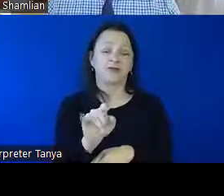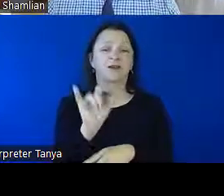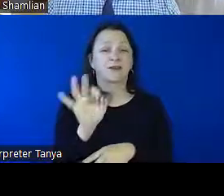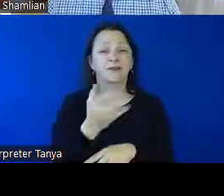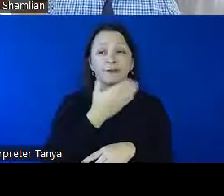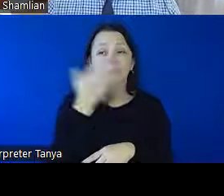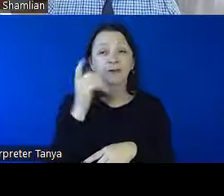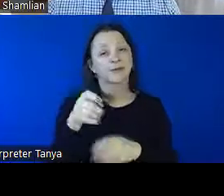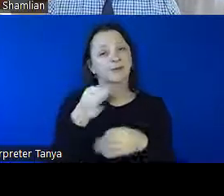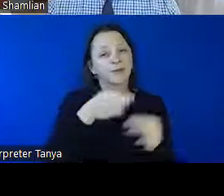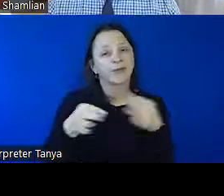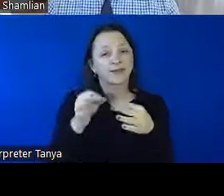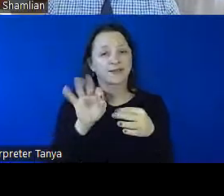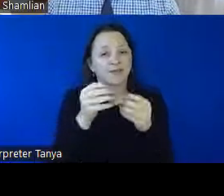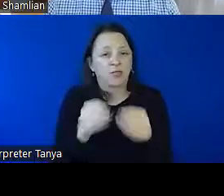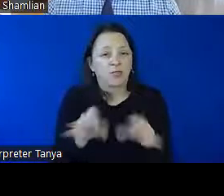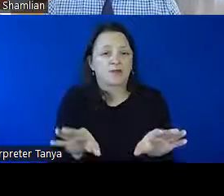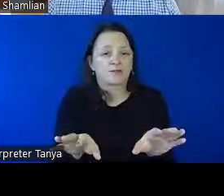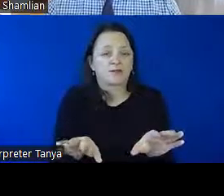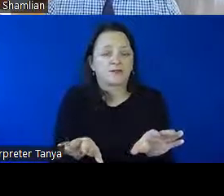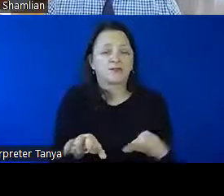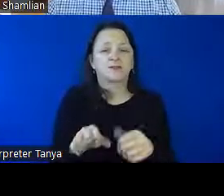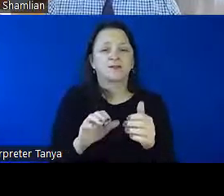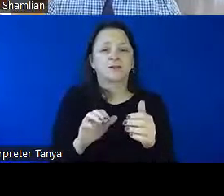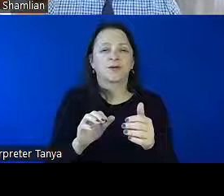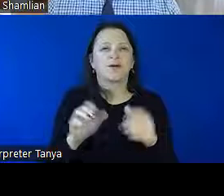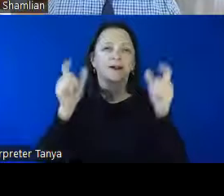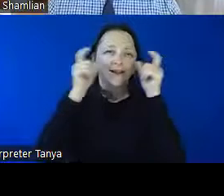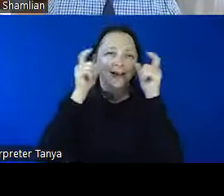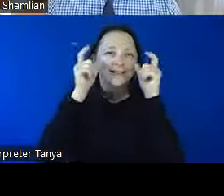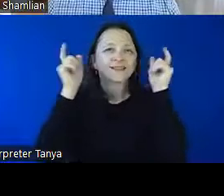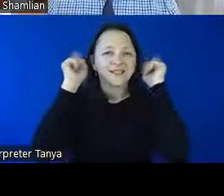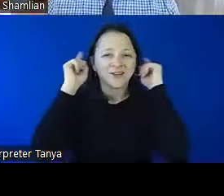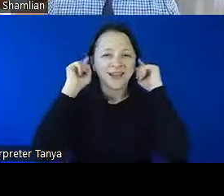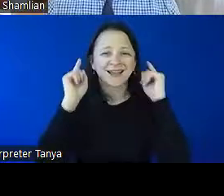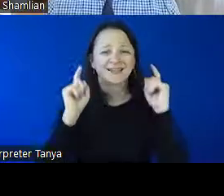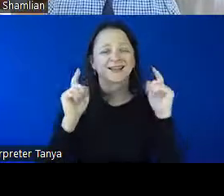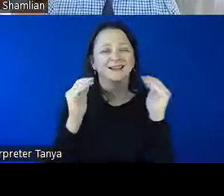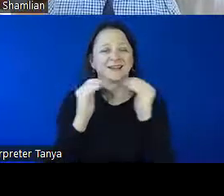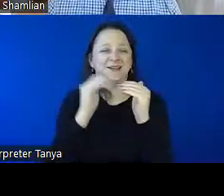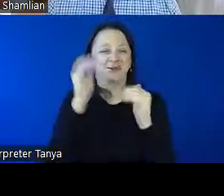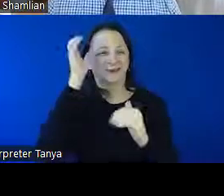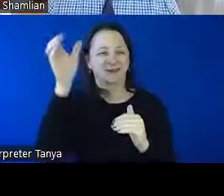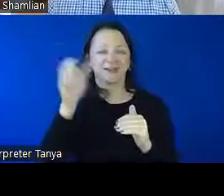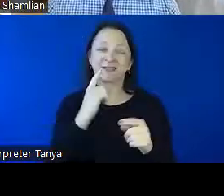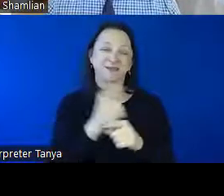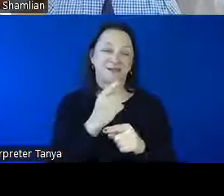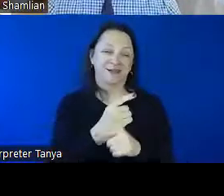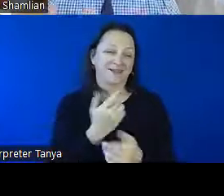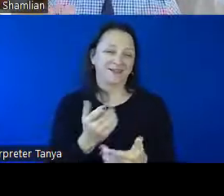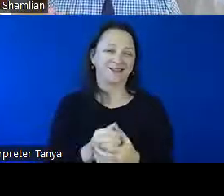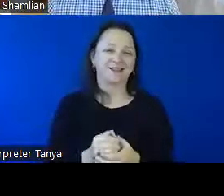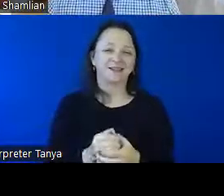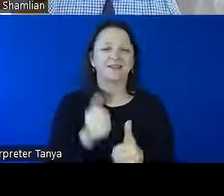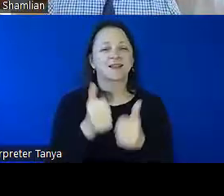be replaced. And so thinking about them as glasses or hearing aids actually is probably pretty appropriate. So we all